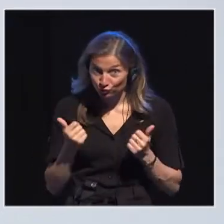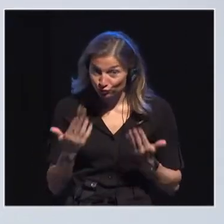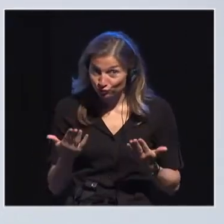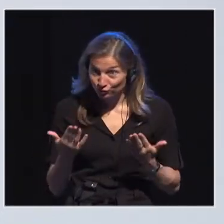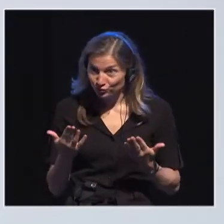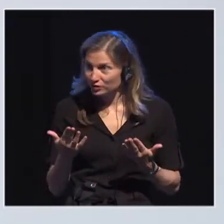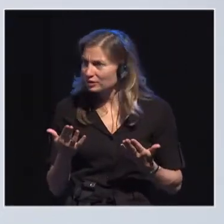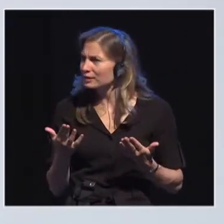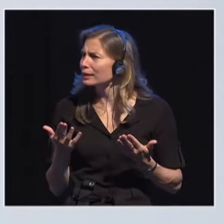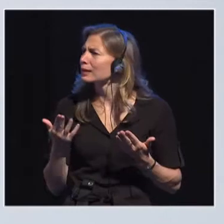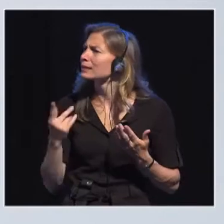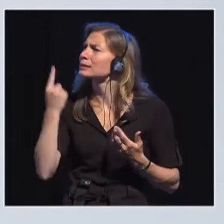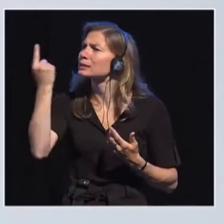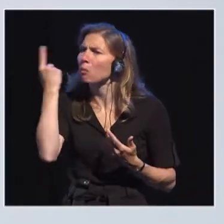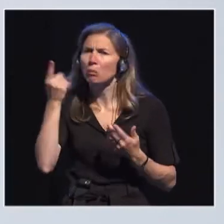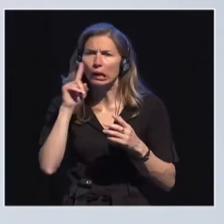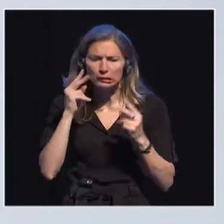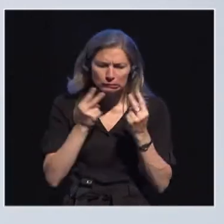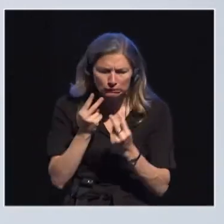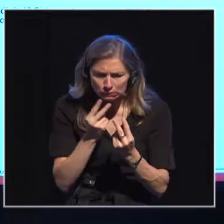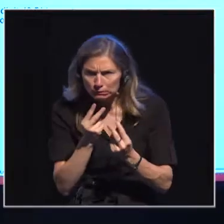Who needs a little more time?